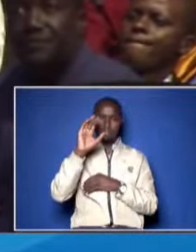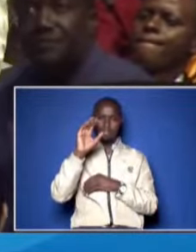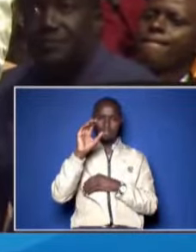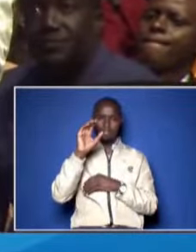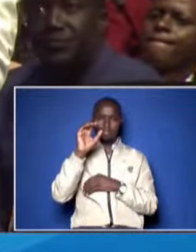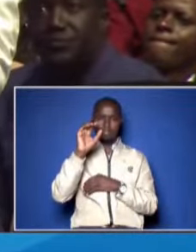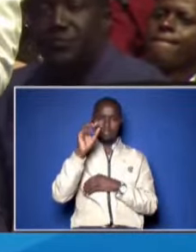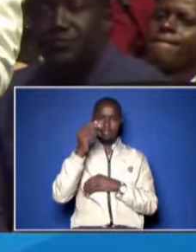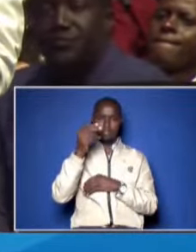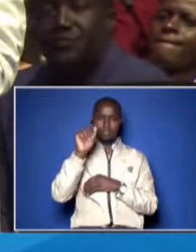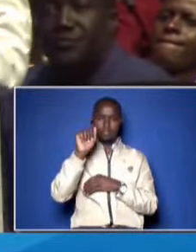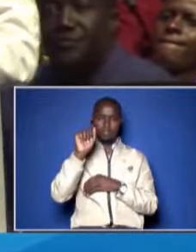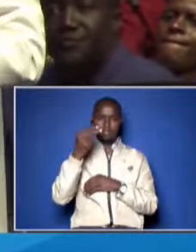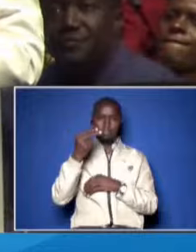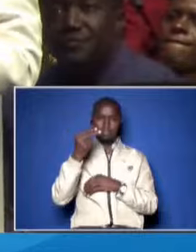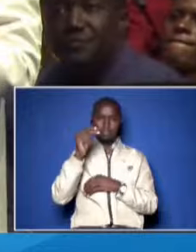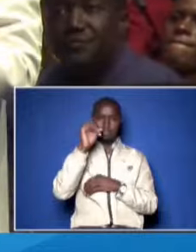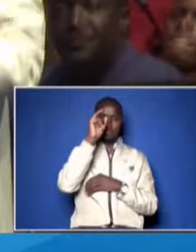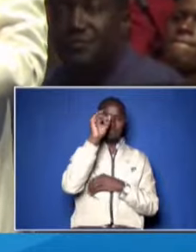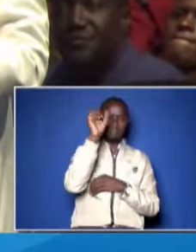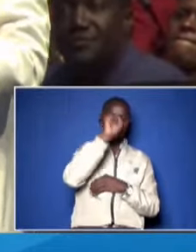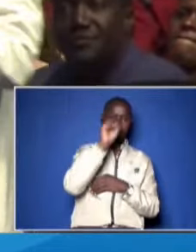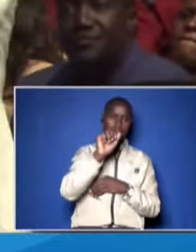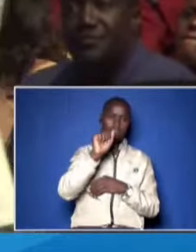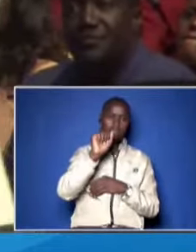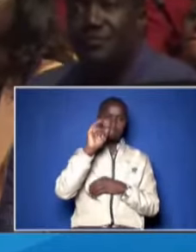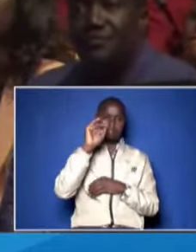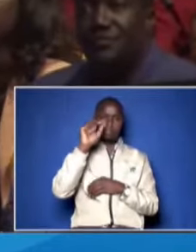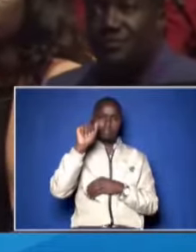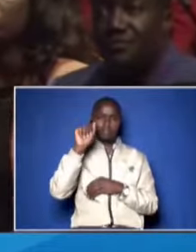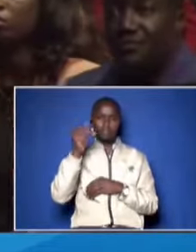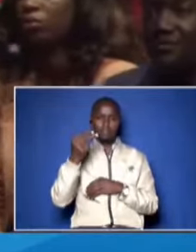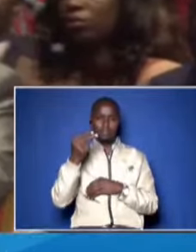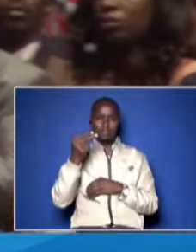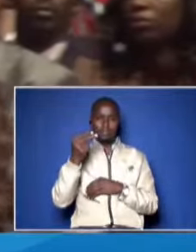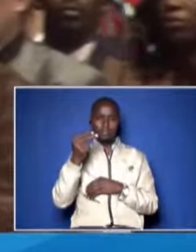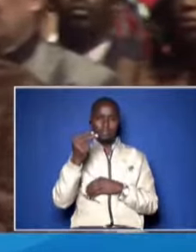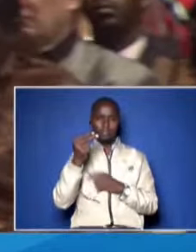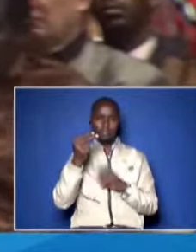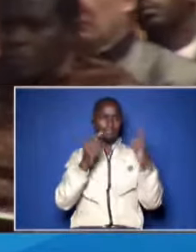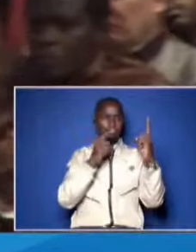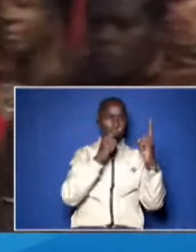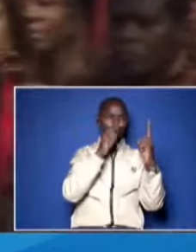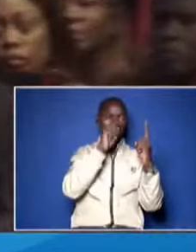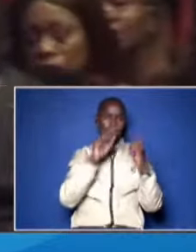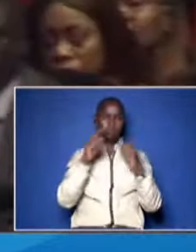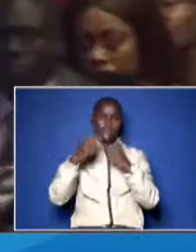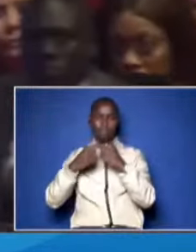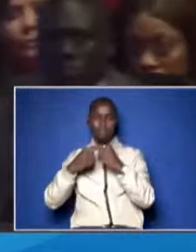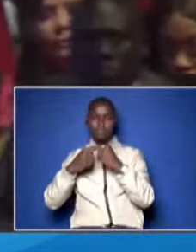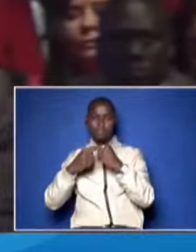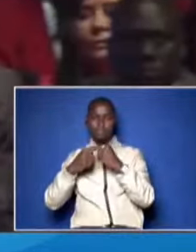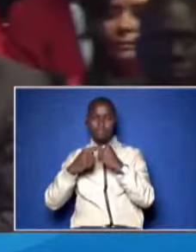Isaiah 9 verse for unto us a child is